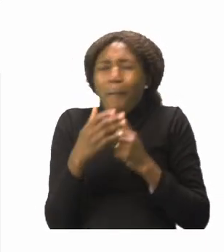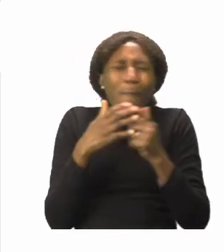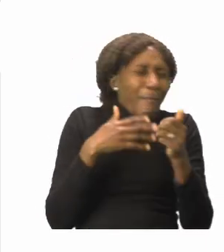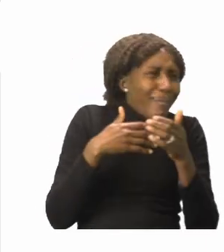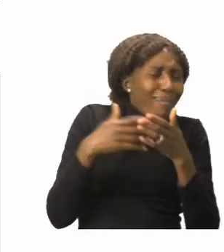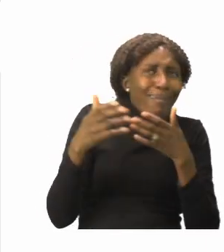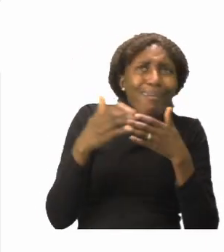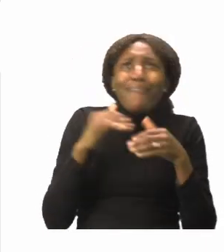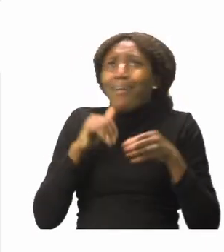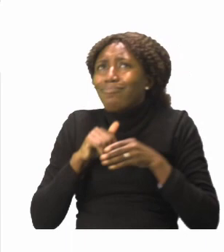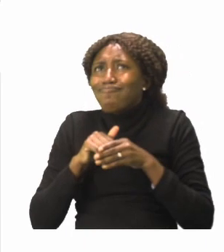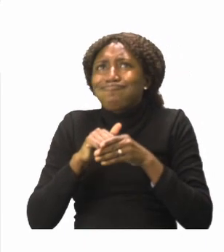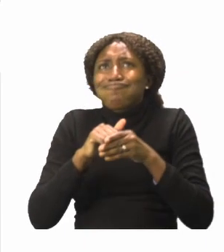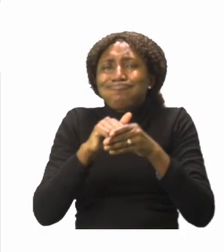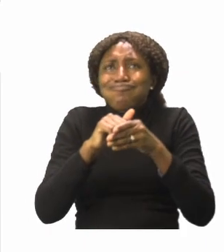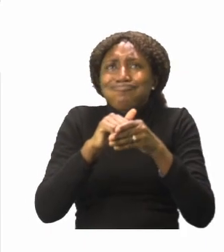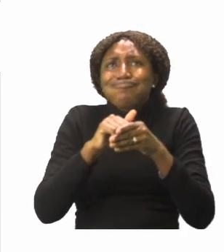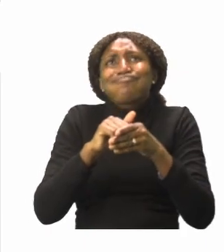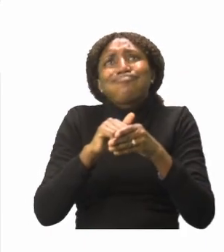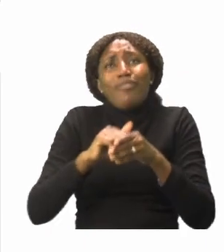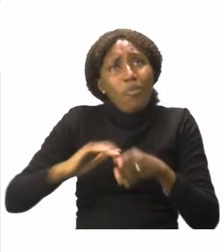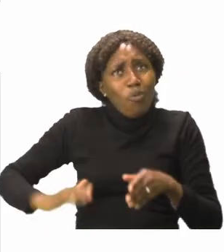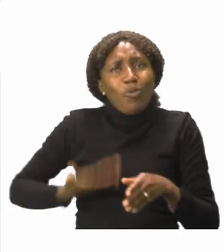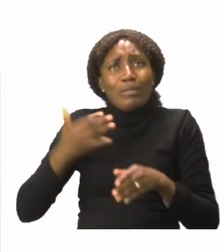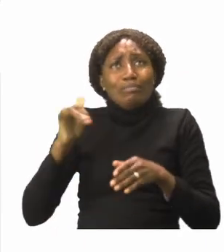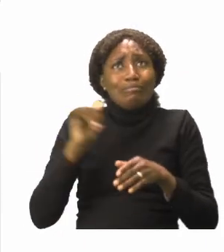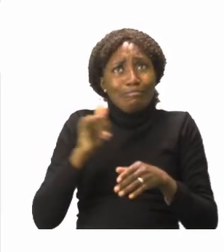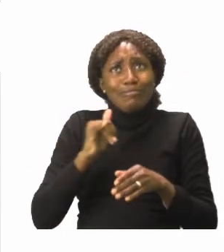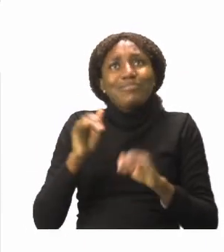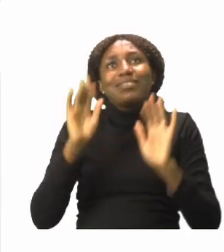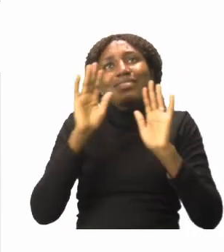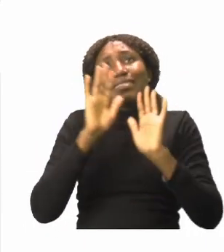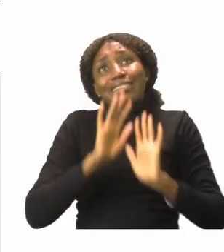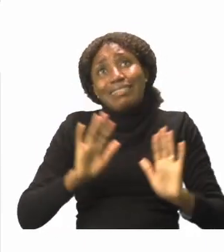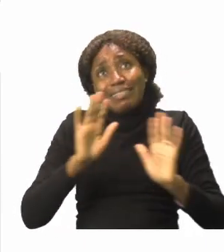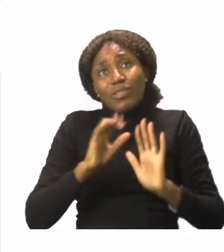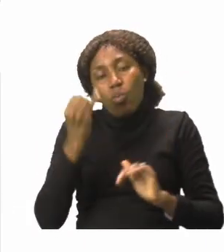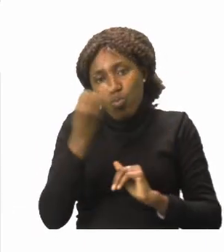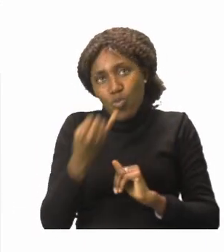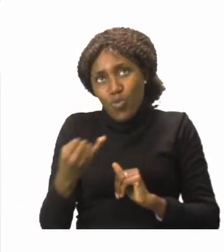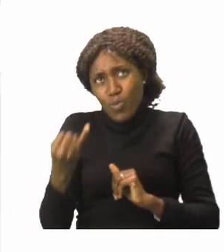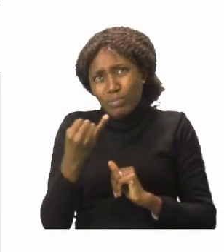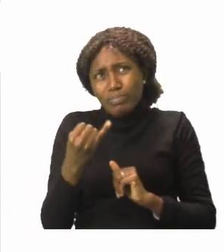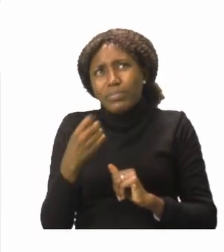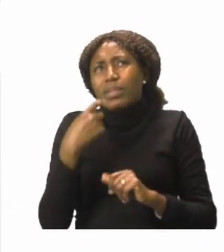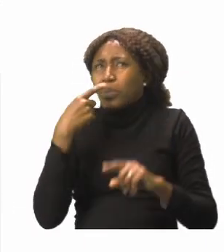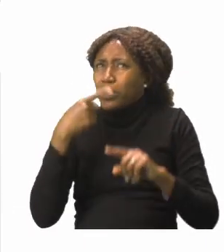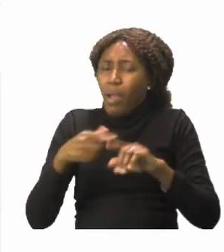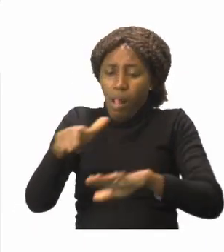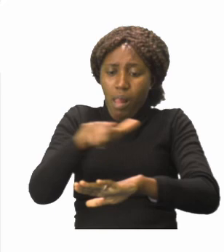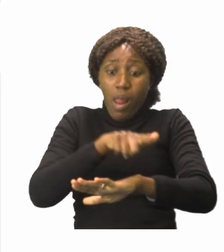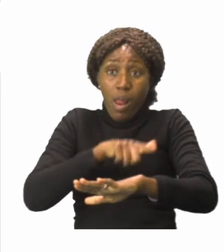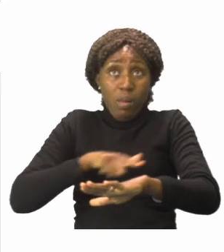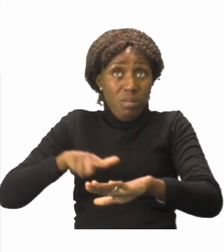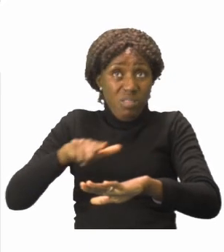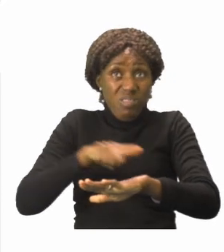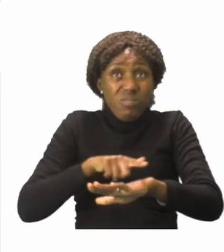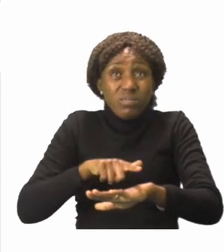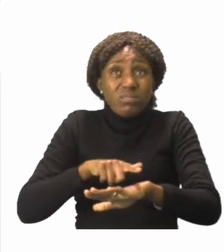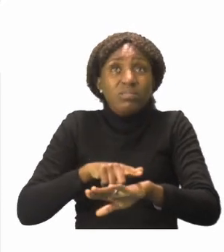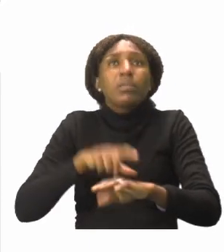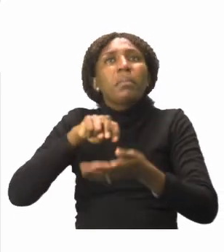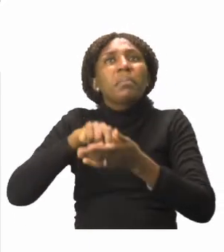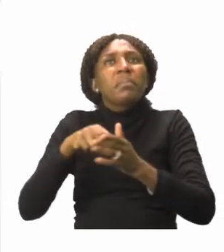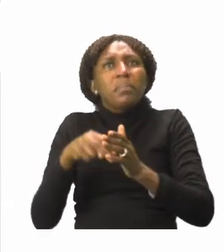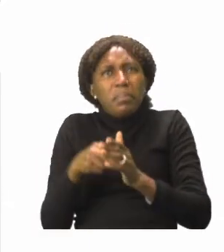of local transport. Now, when we say the word local, we mean type of transport